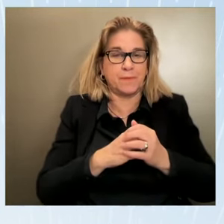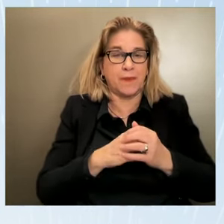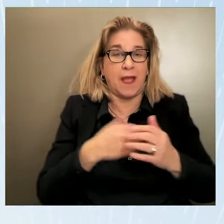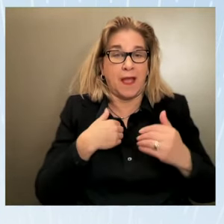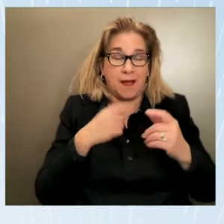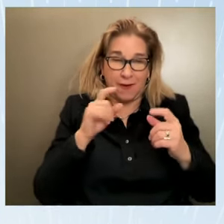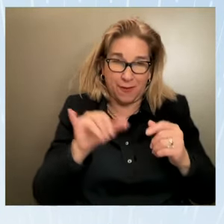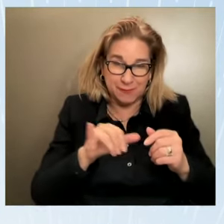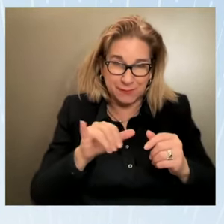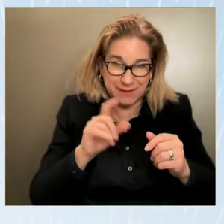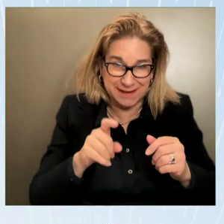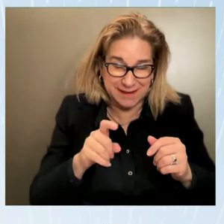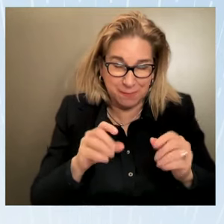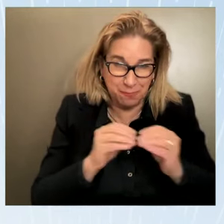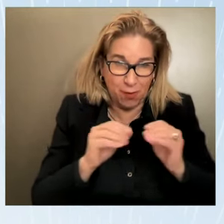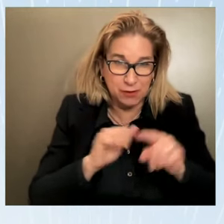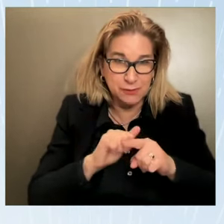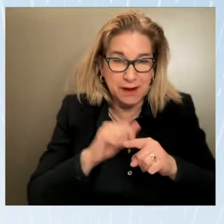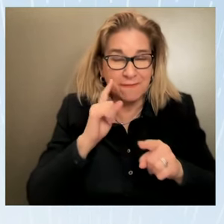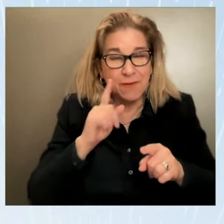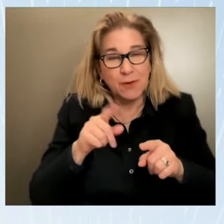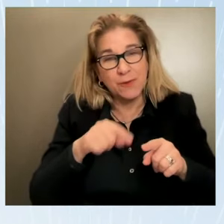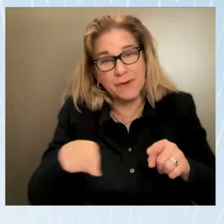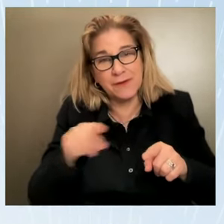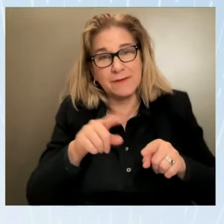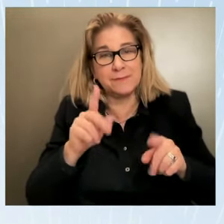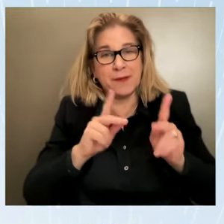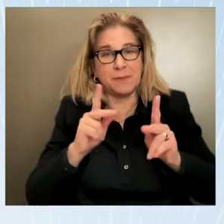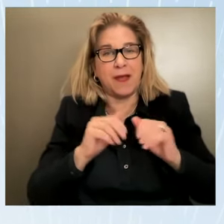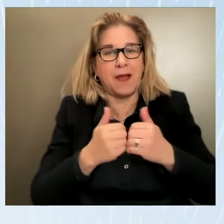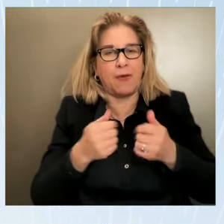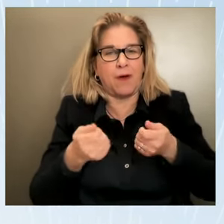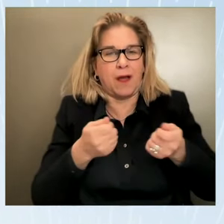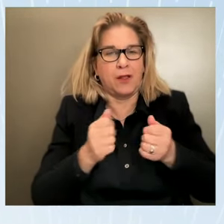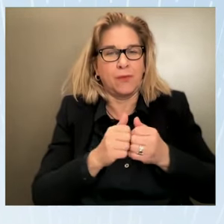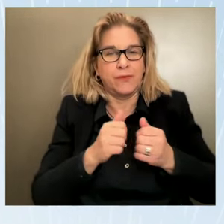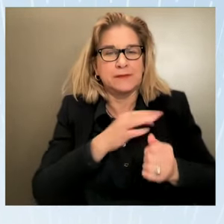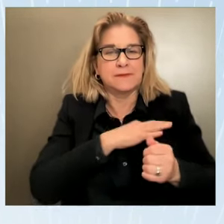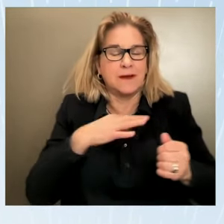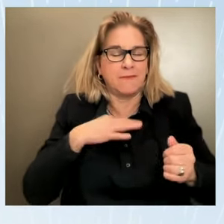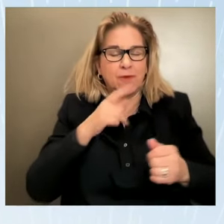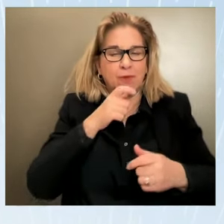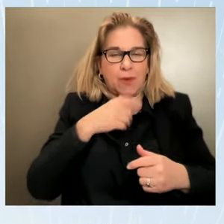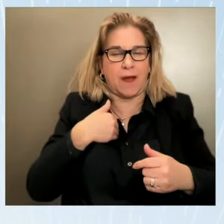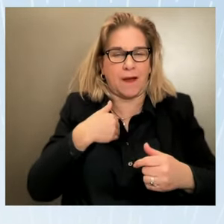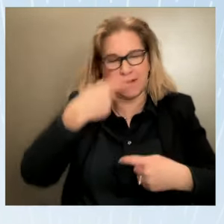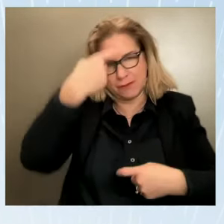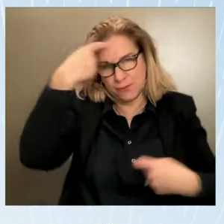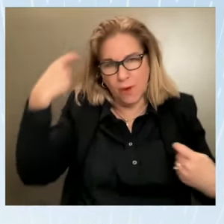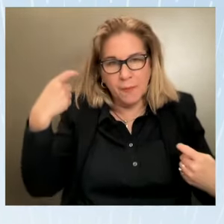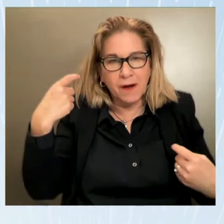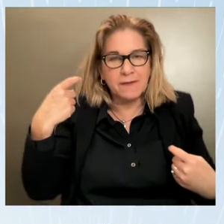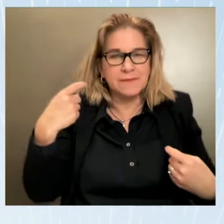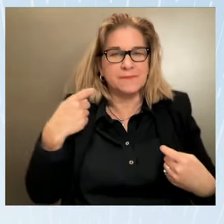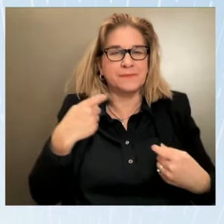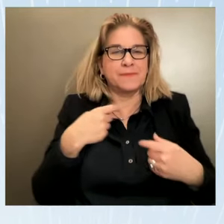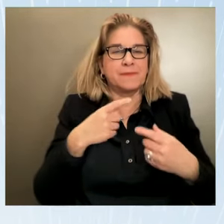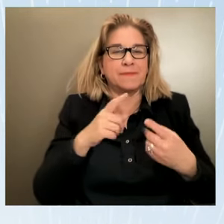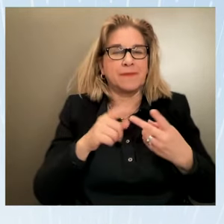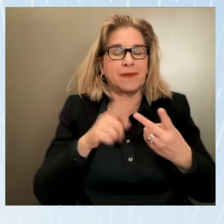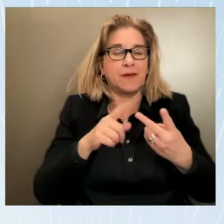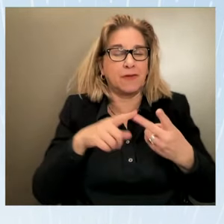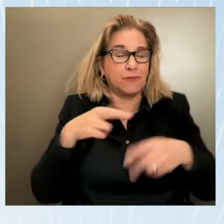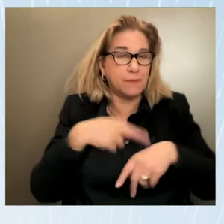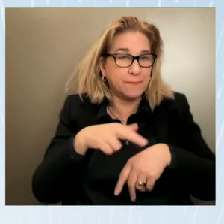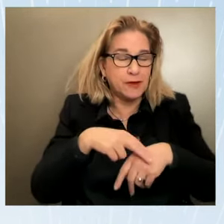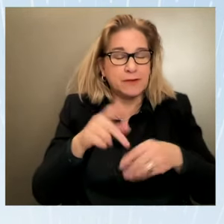referrals and retaliation. Wage and Hour is working to ensure that all trafficking victims in the United States receive the back wages they are entitled